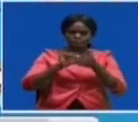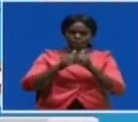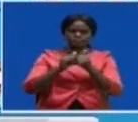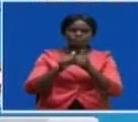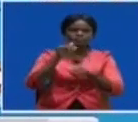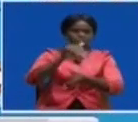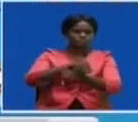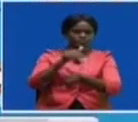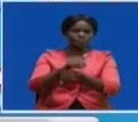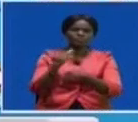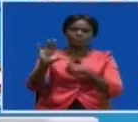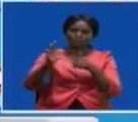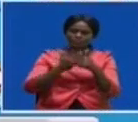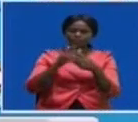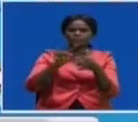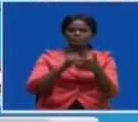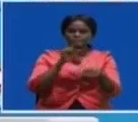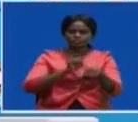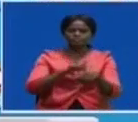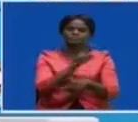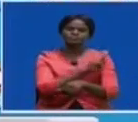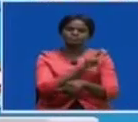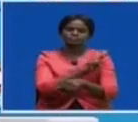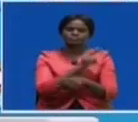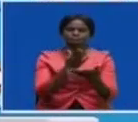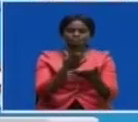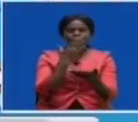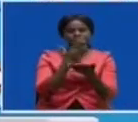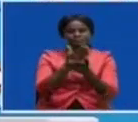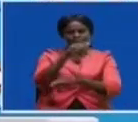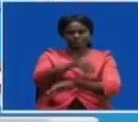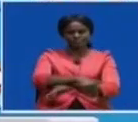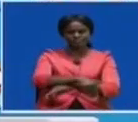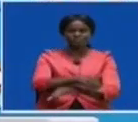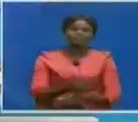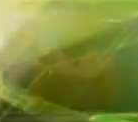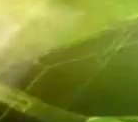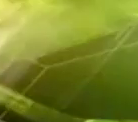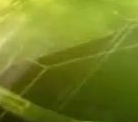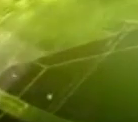sports segment. Until next time, this has been Robert Mwanza. Is a good evening.